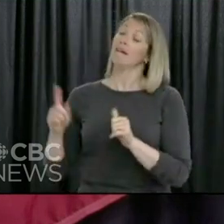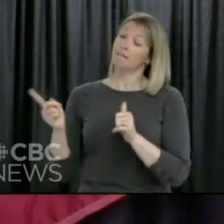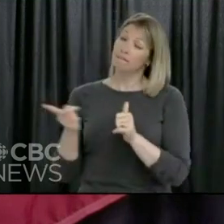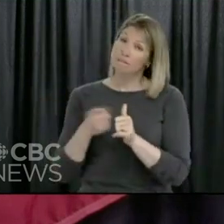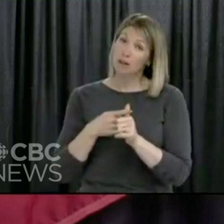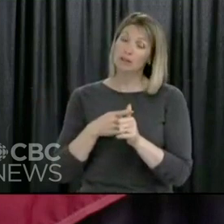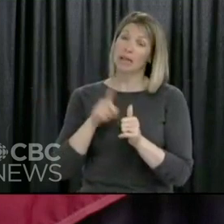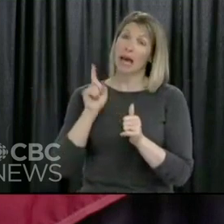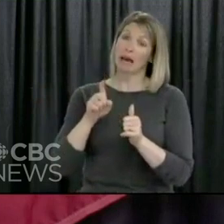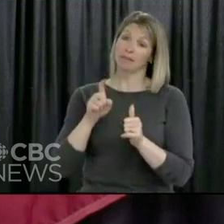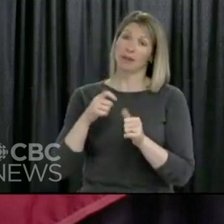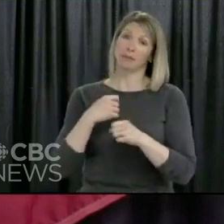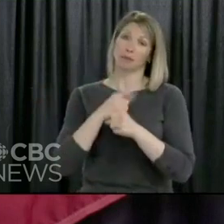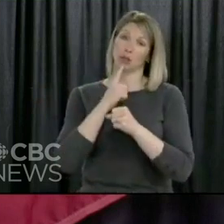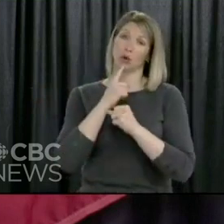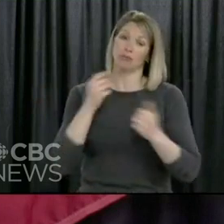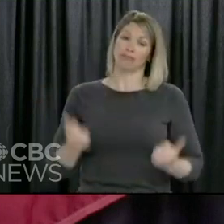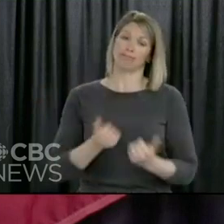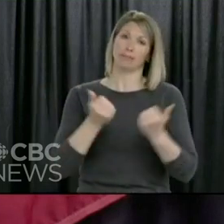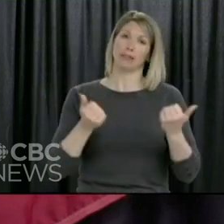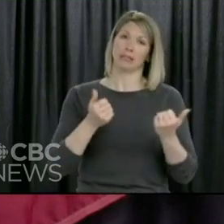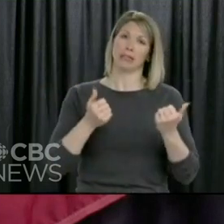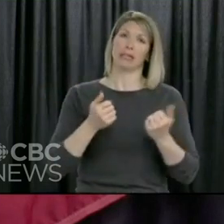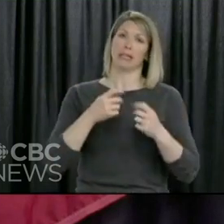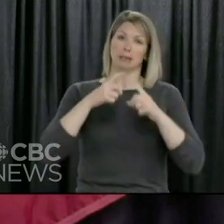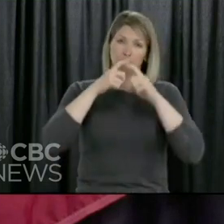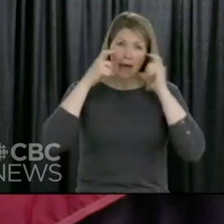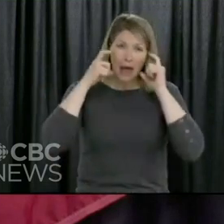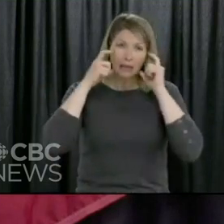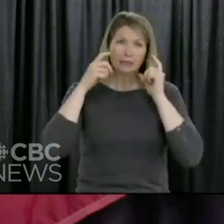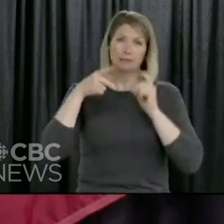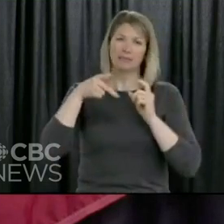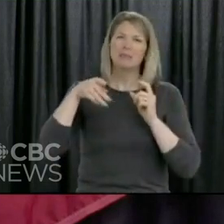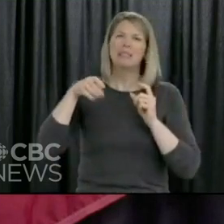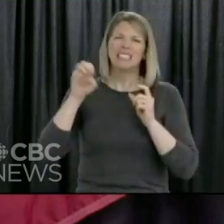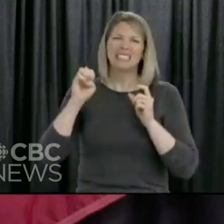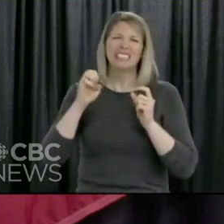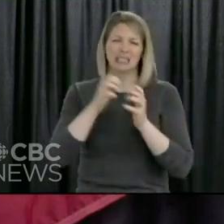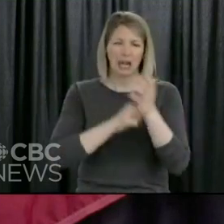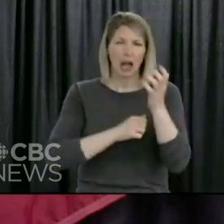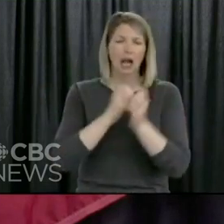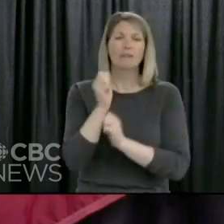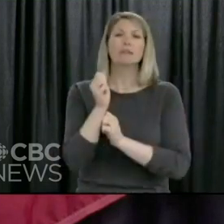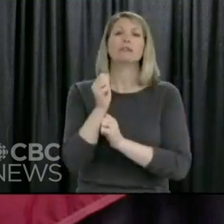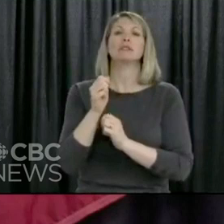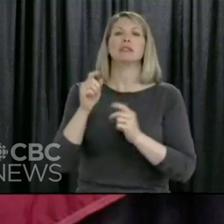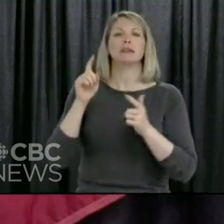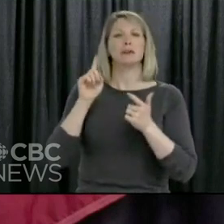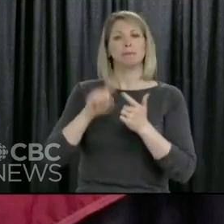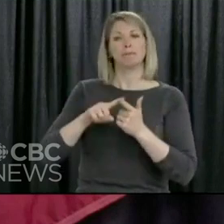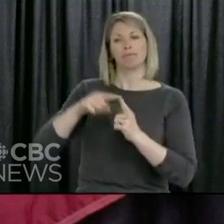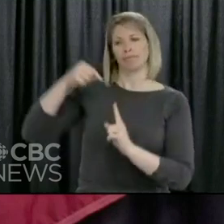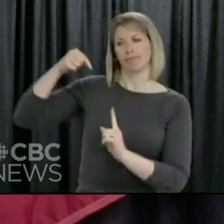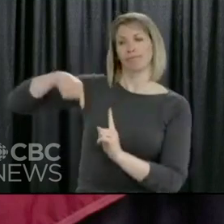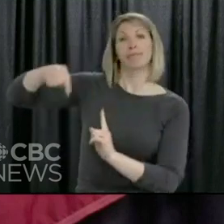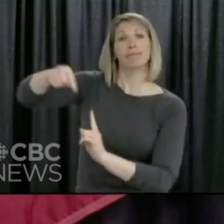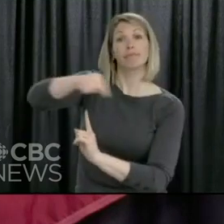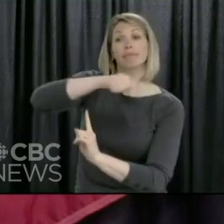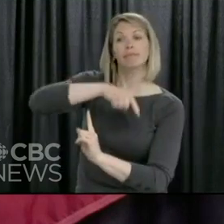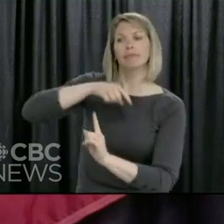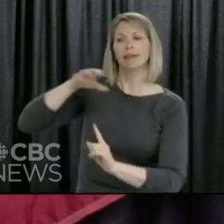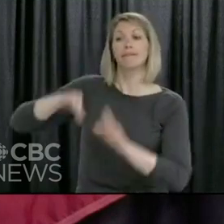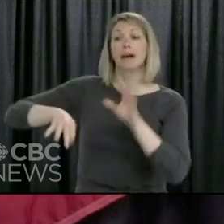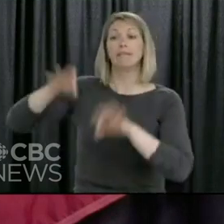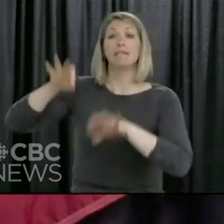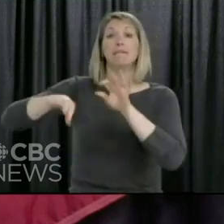supply of personal protective equipment and make sure that we have good contact tracing. We have a good system in place already for contact tracing, but is